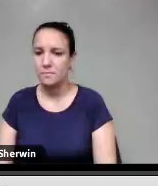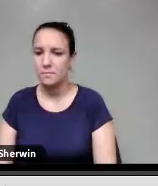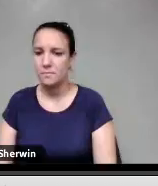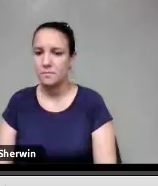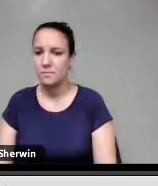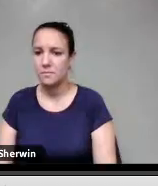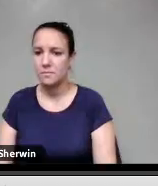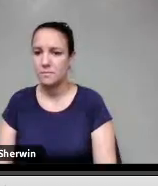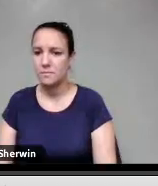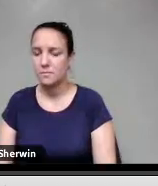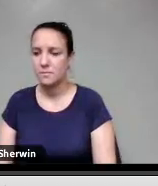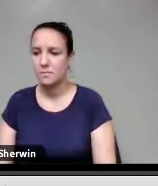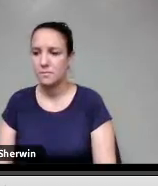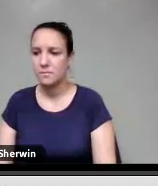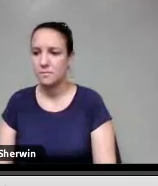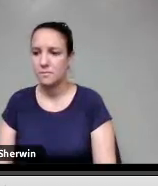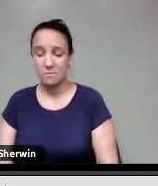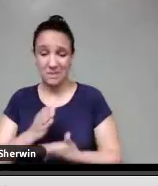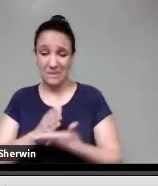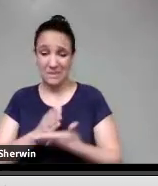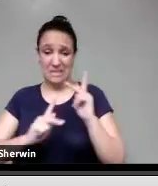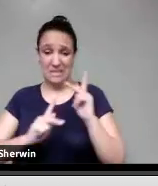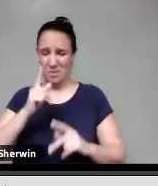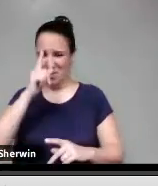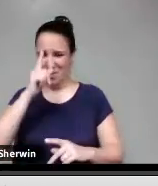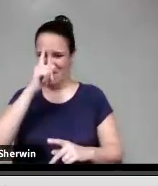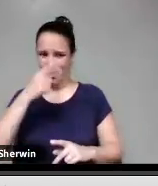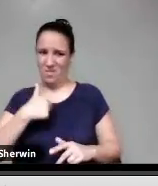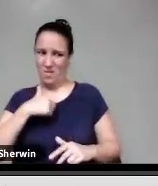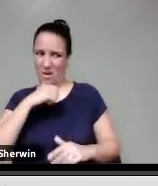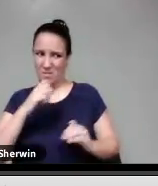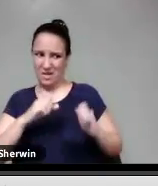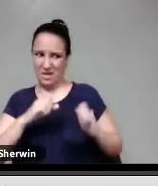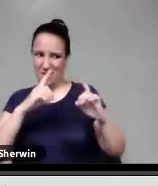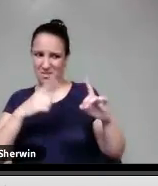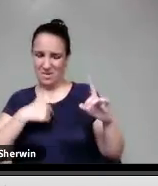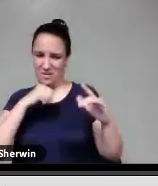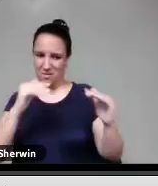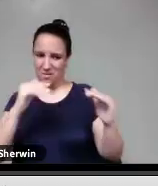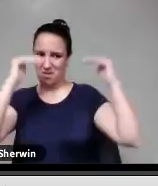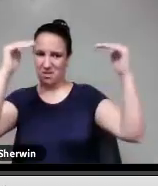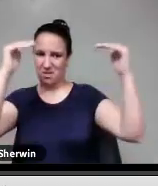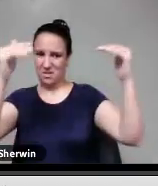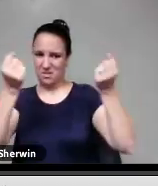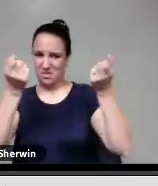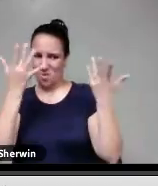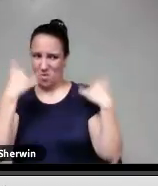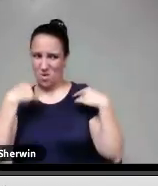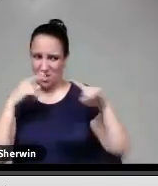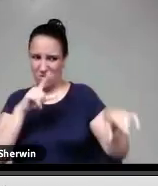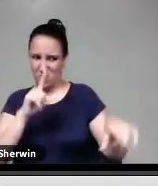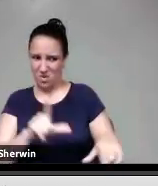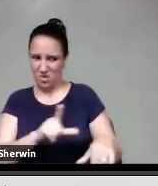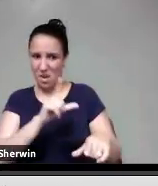of education to even go to the library. But that's not the case, is it? So that fear might